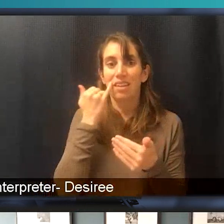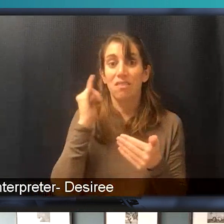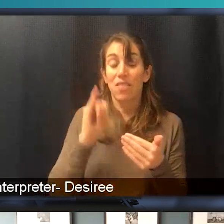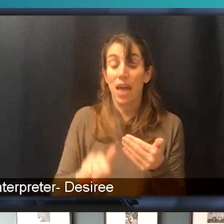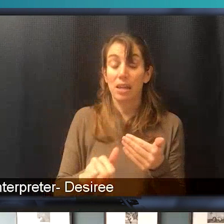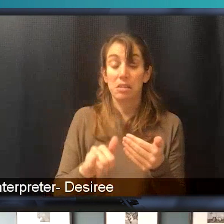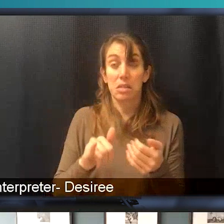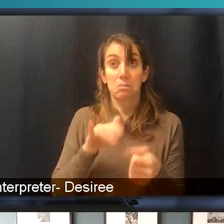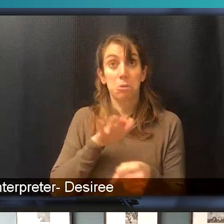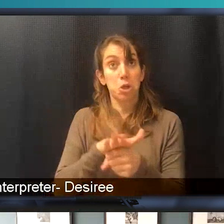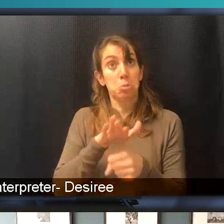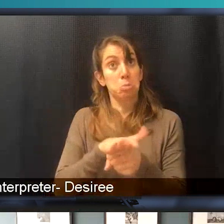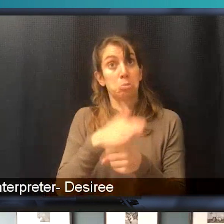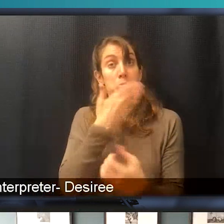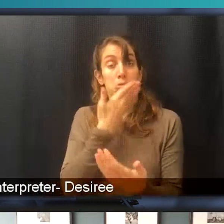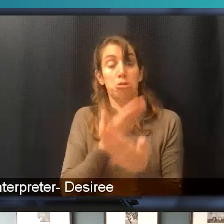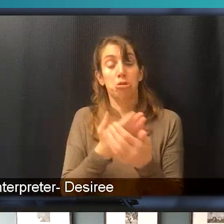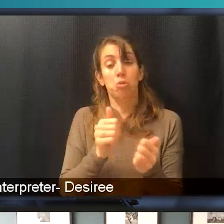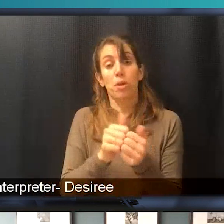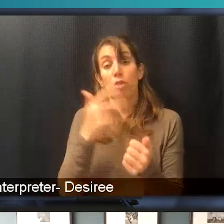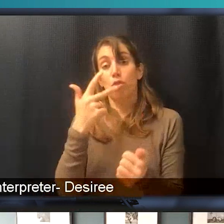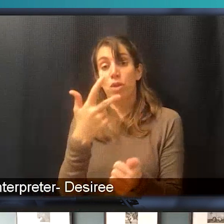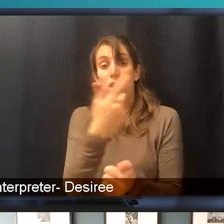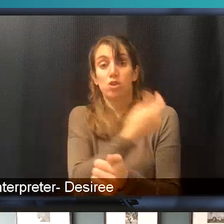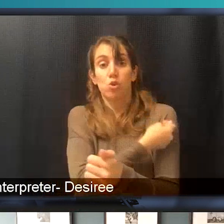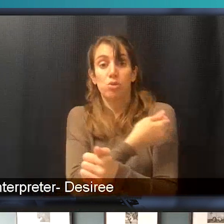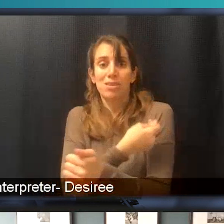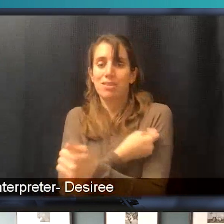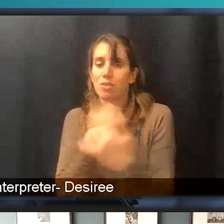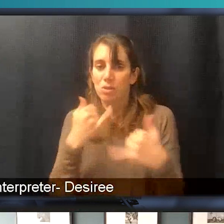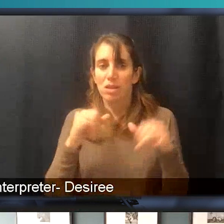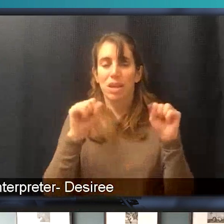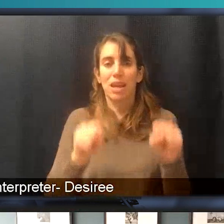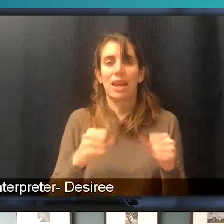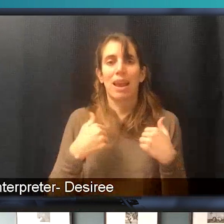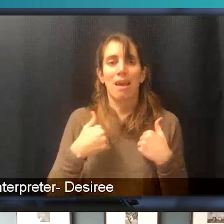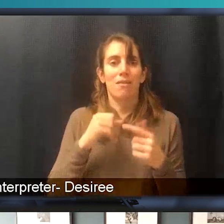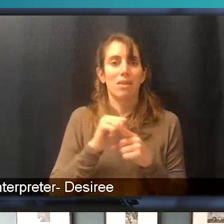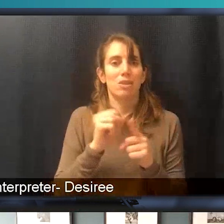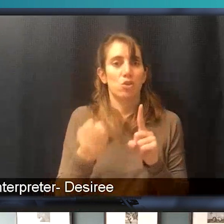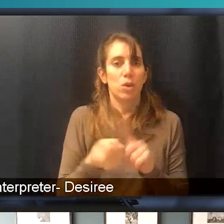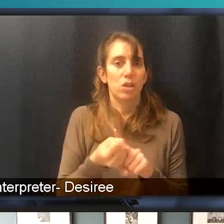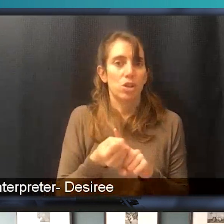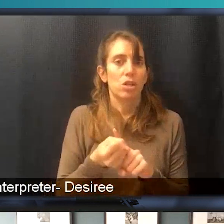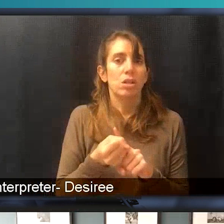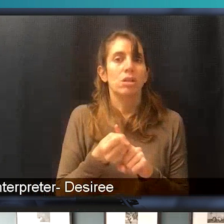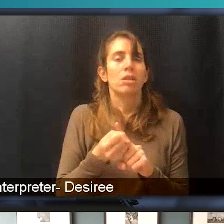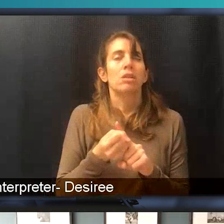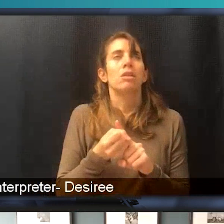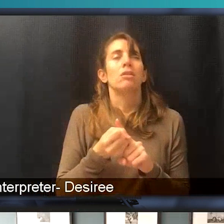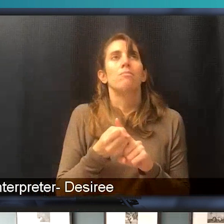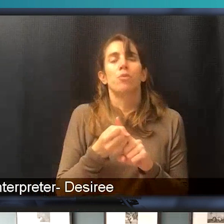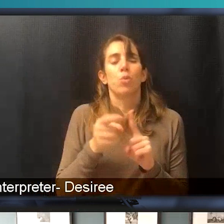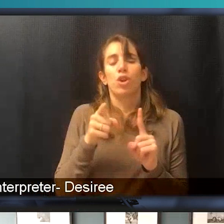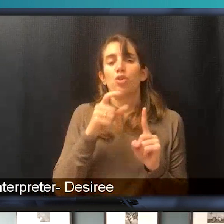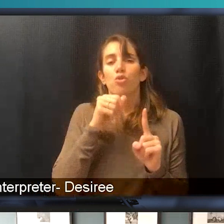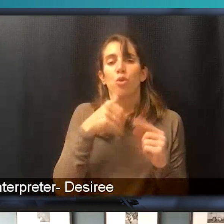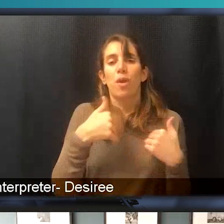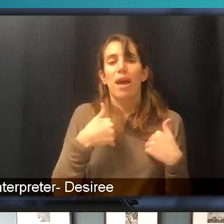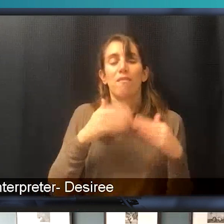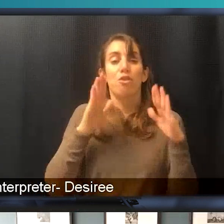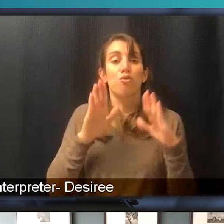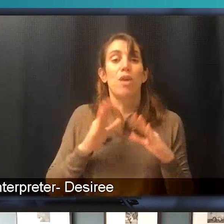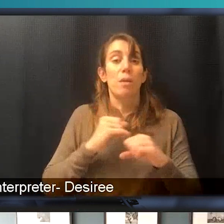doses, that you could have a situation where, just like we kind of saw with waning immunity in 2 doses, where you don't get great protection